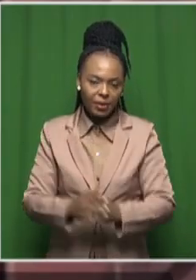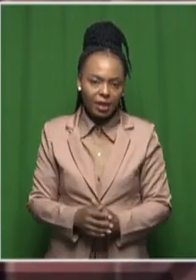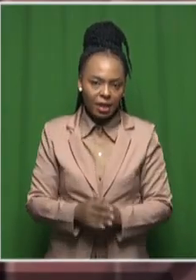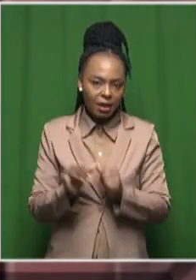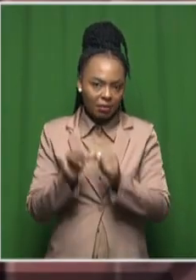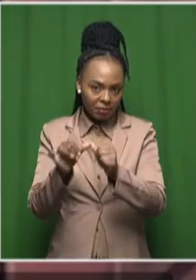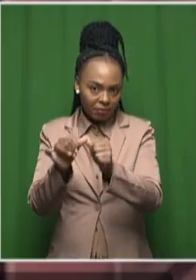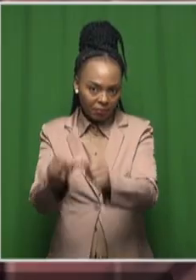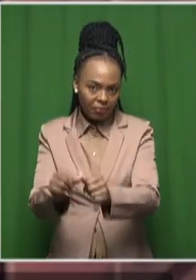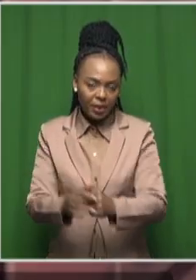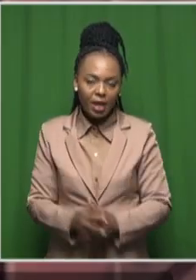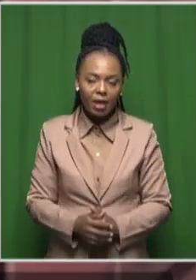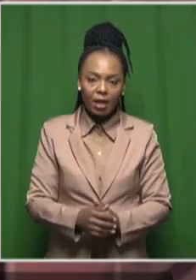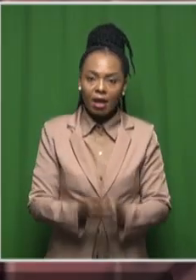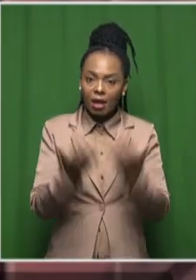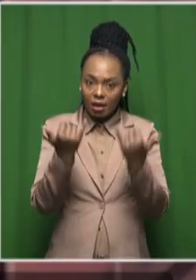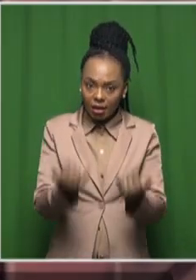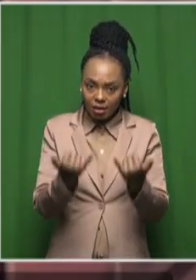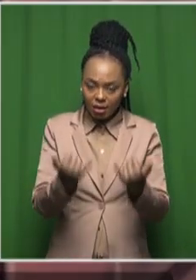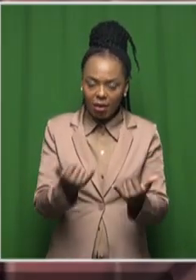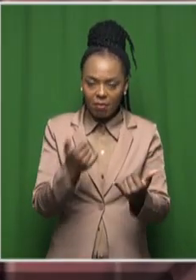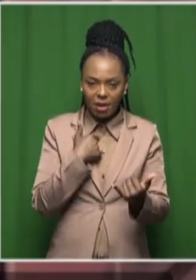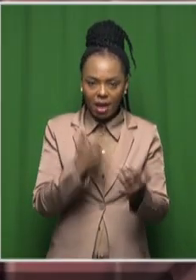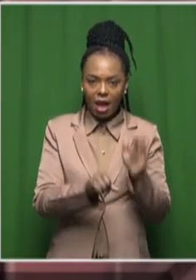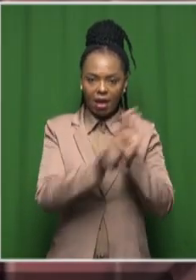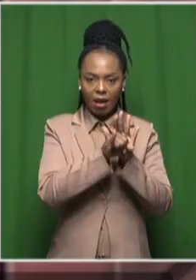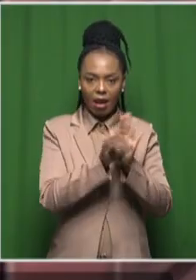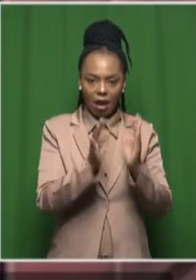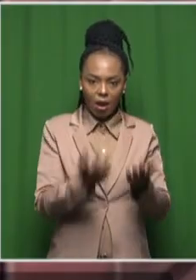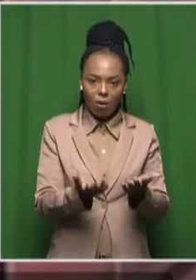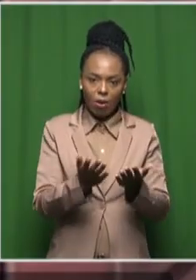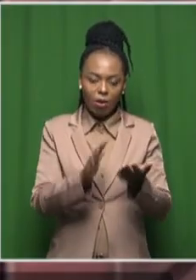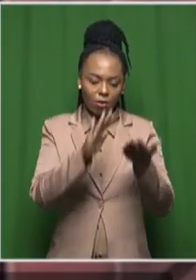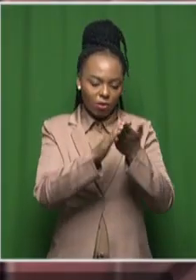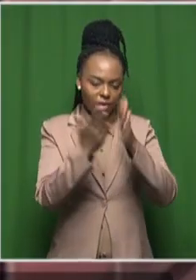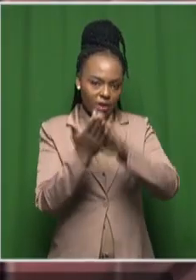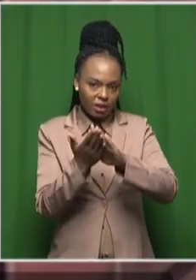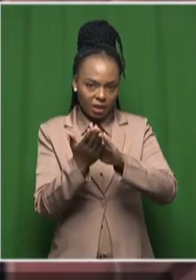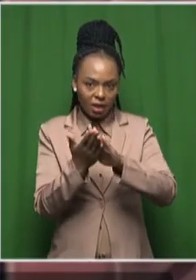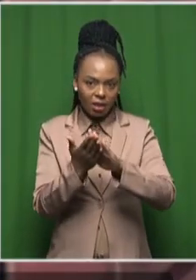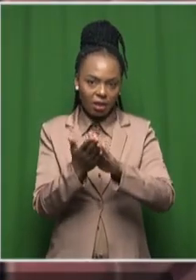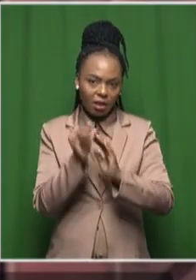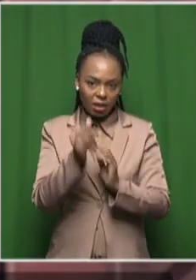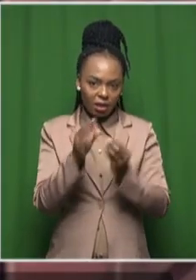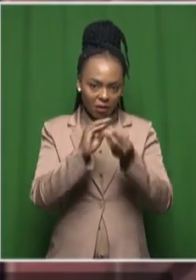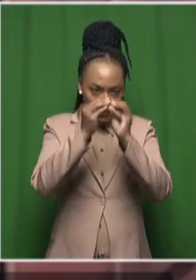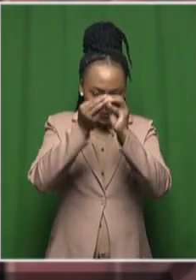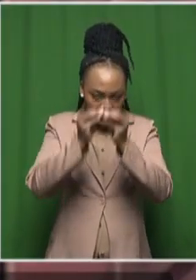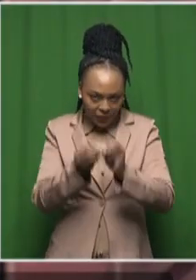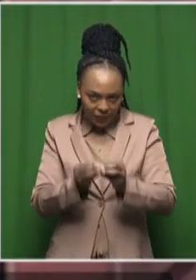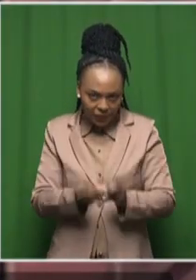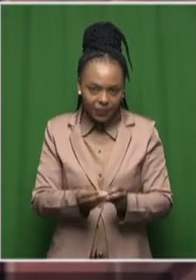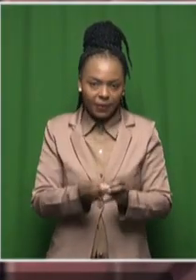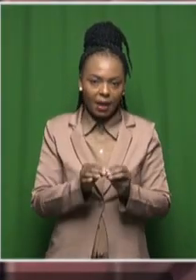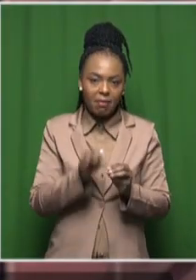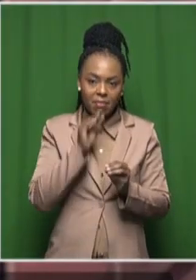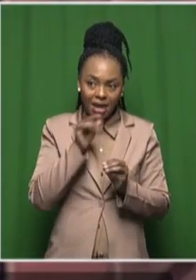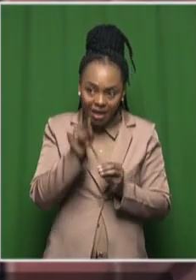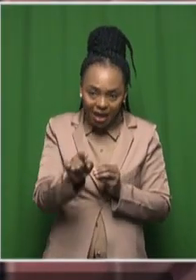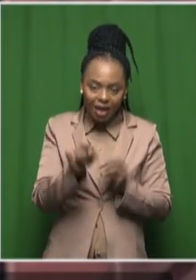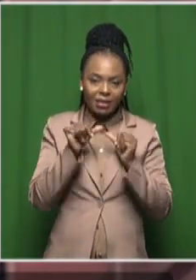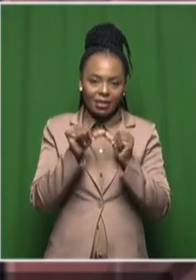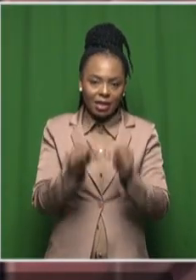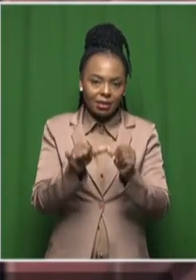word, I refer to it as the community I'm creating. I'm creating a sustainable community. And